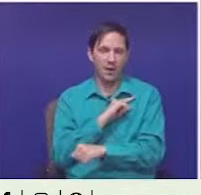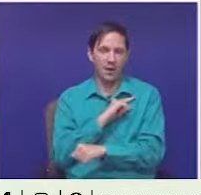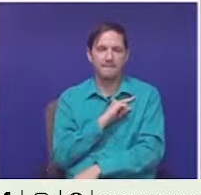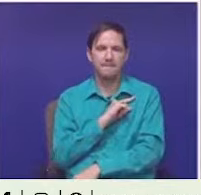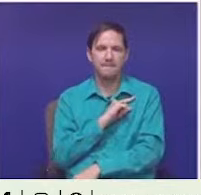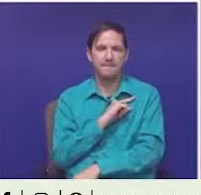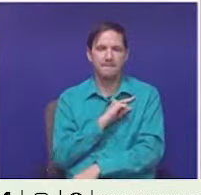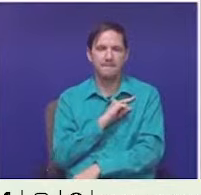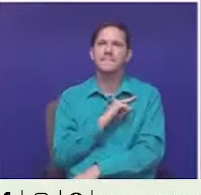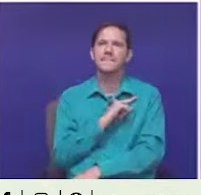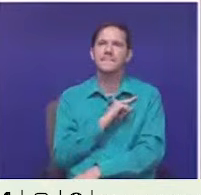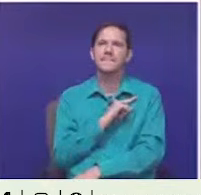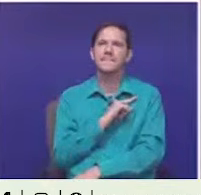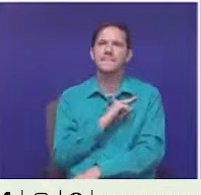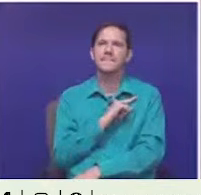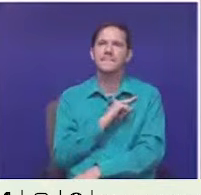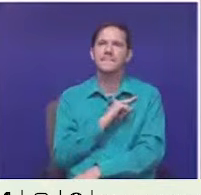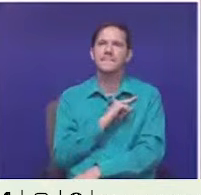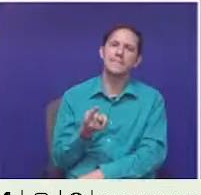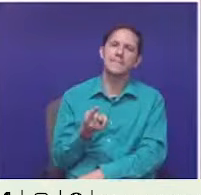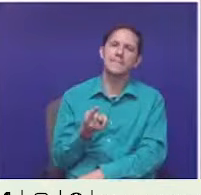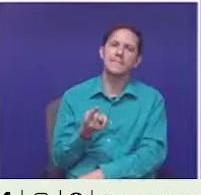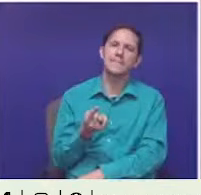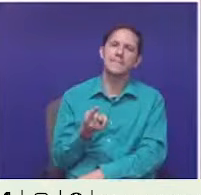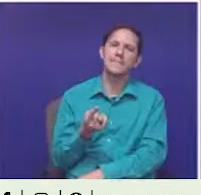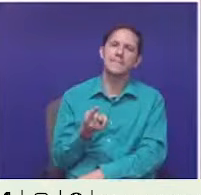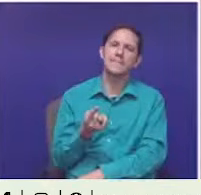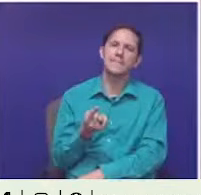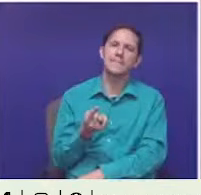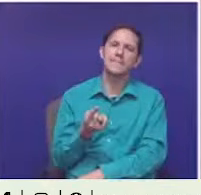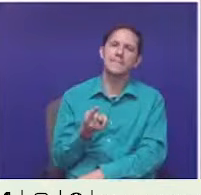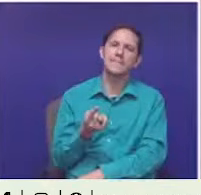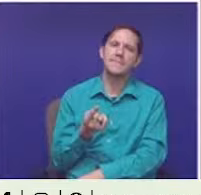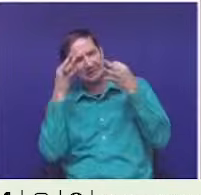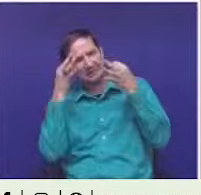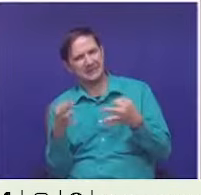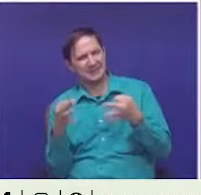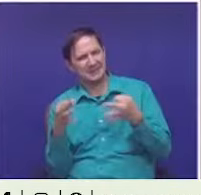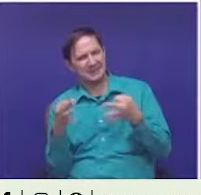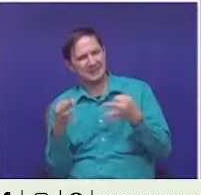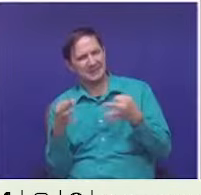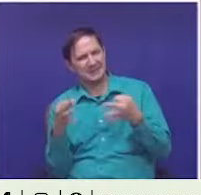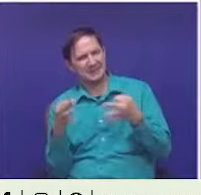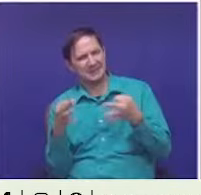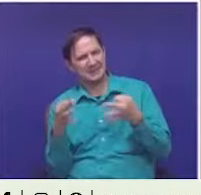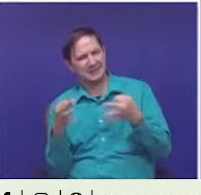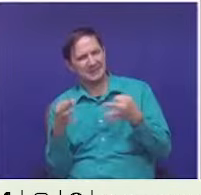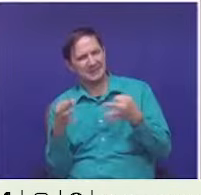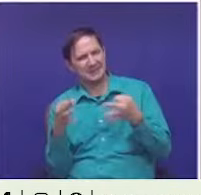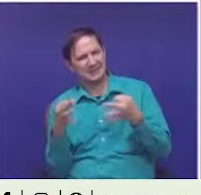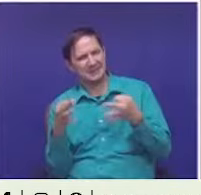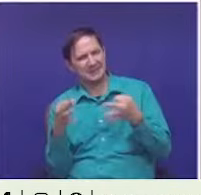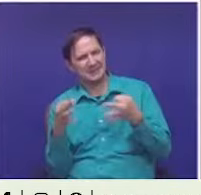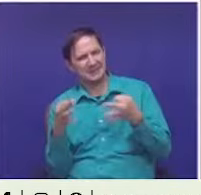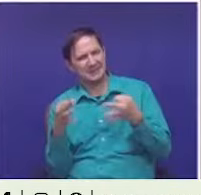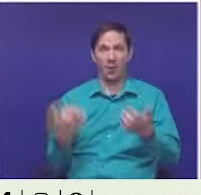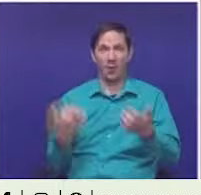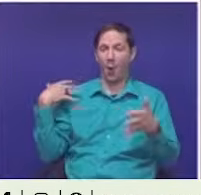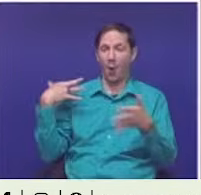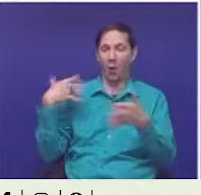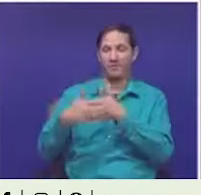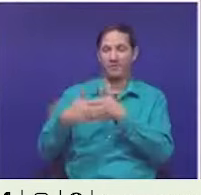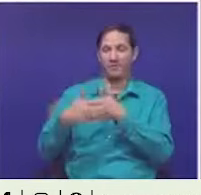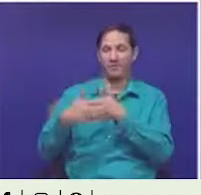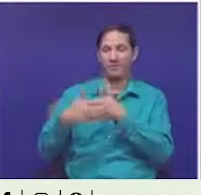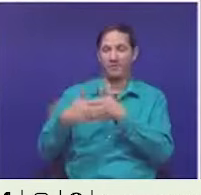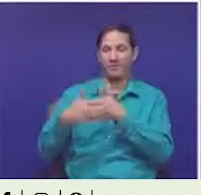where there has been questionable policy-making decisions, budgeting priorities over a decade. And